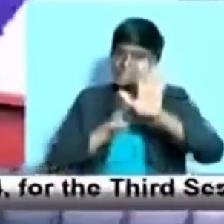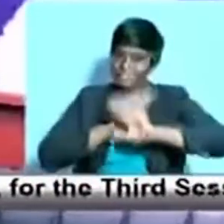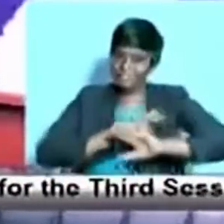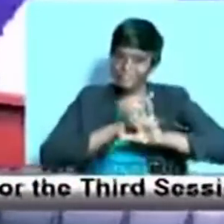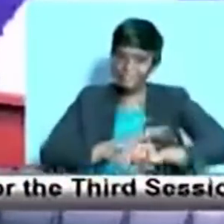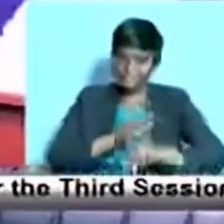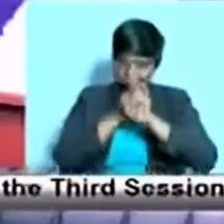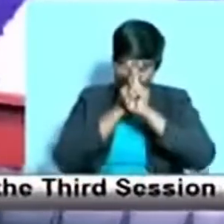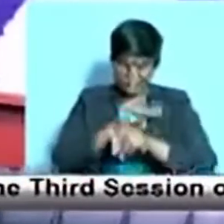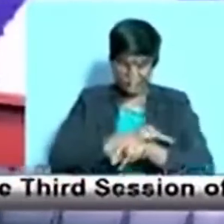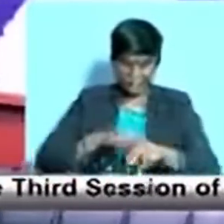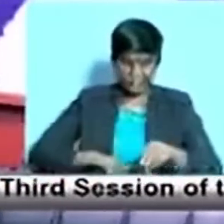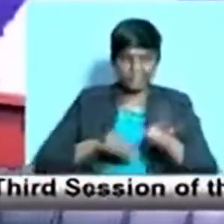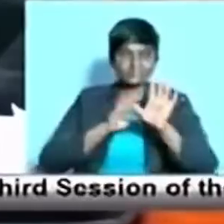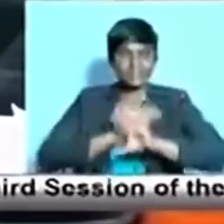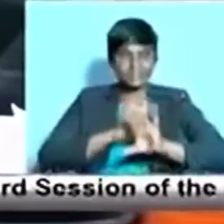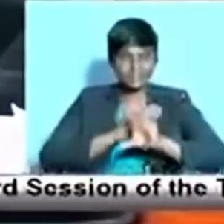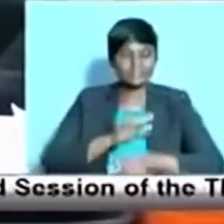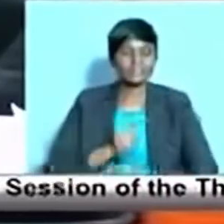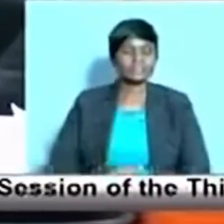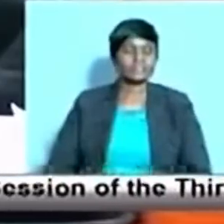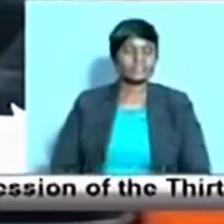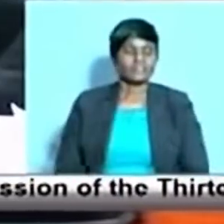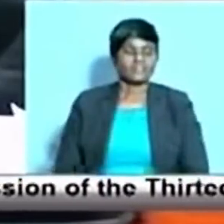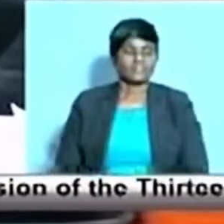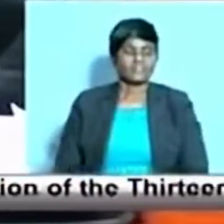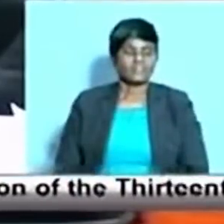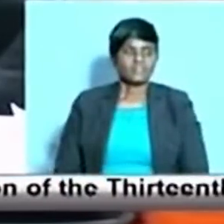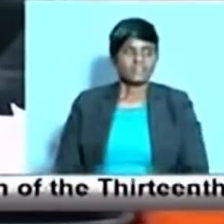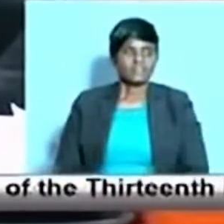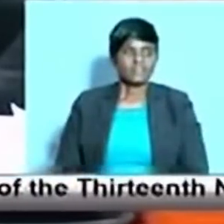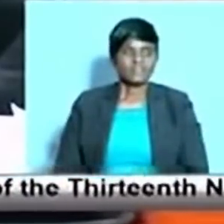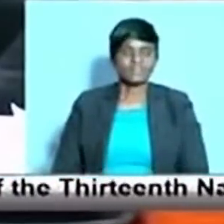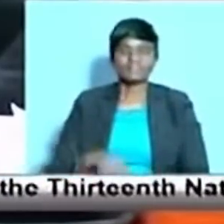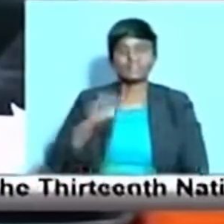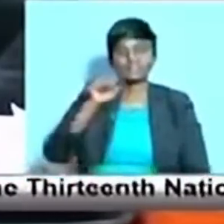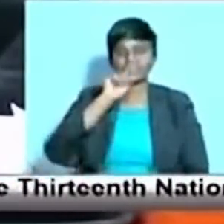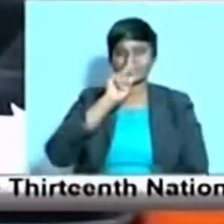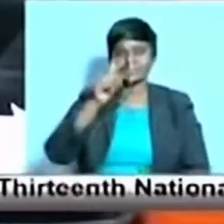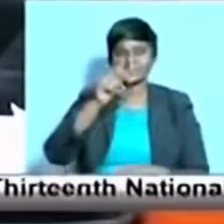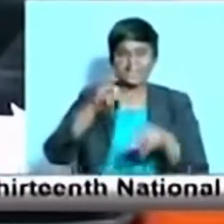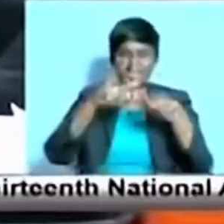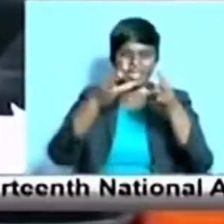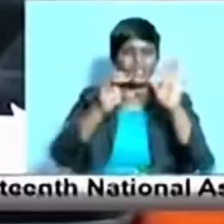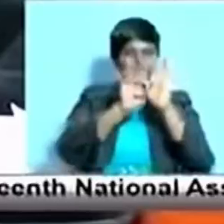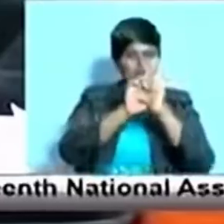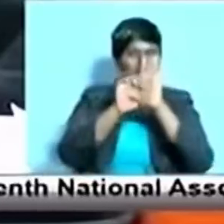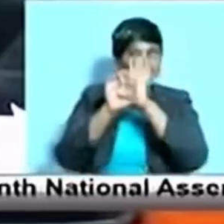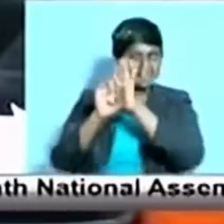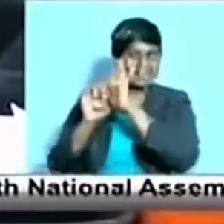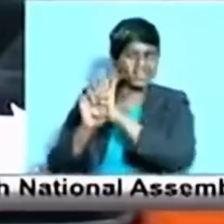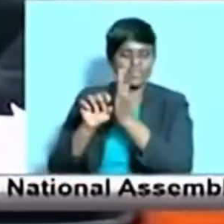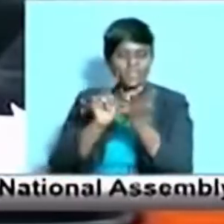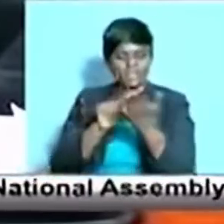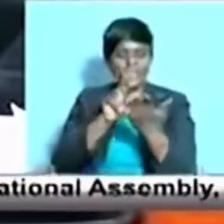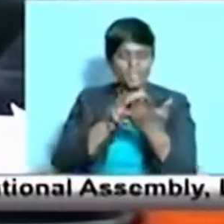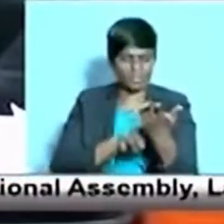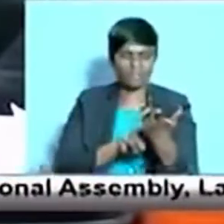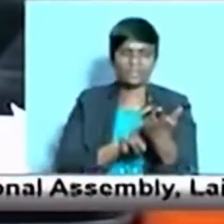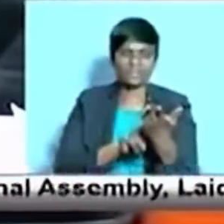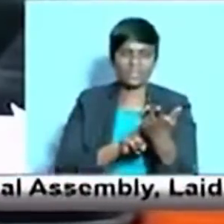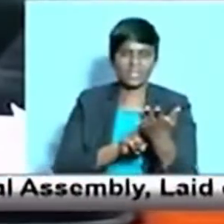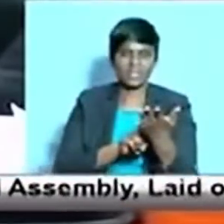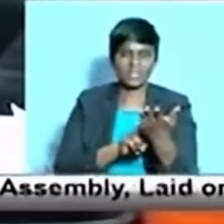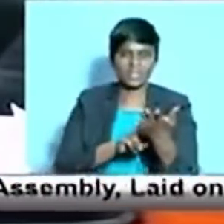Member. Order, Honorable Member. Much as we are giving examples, Honorable Members,